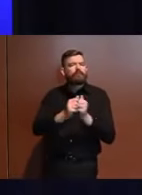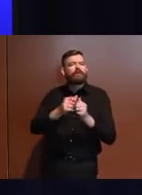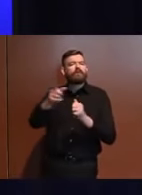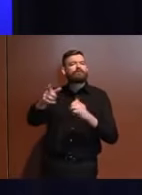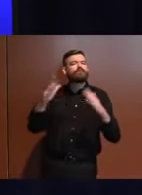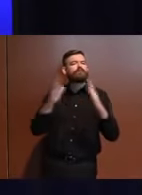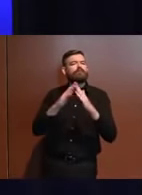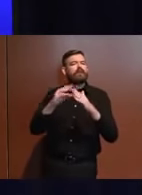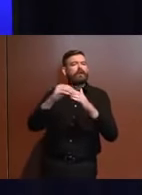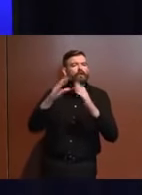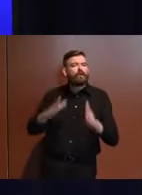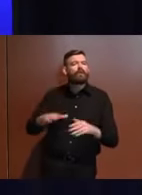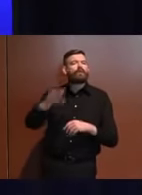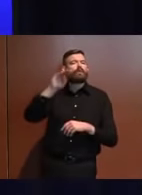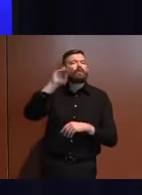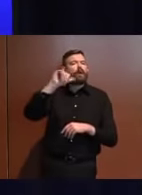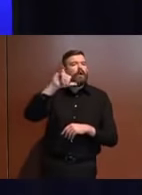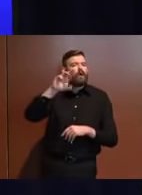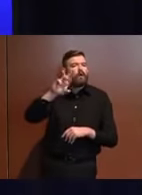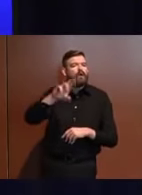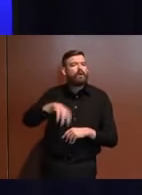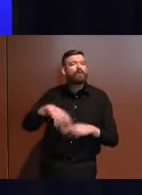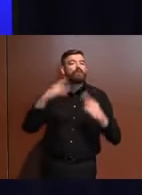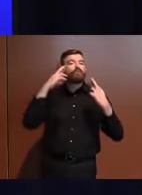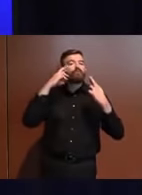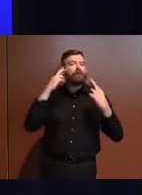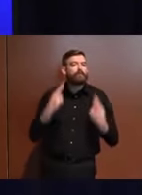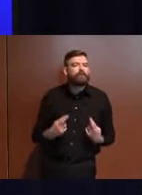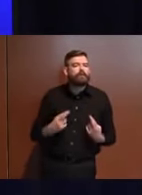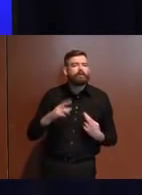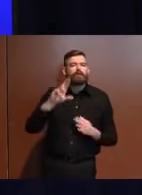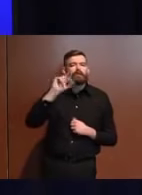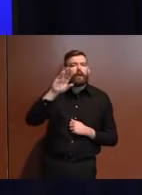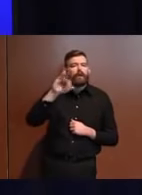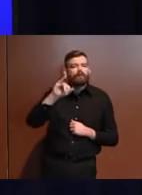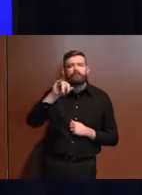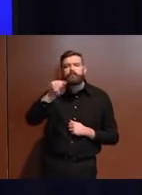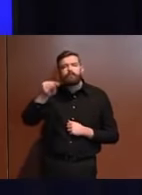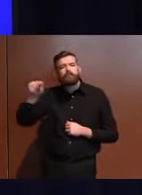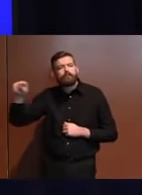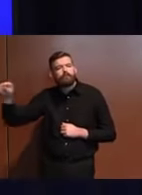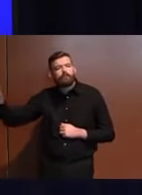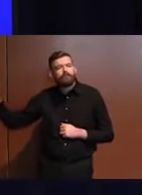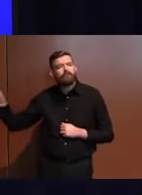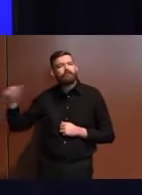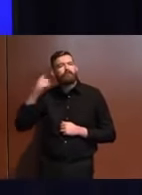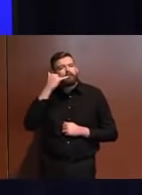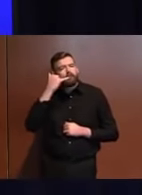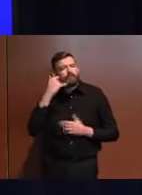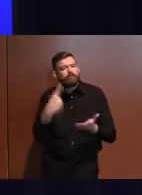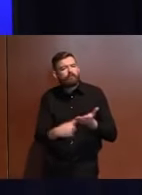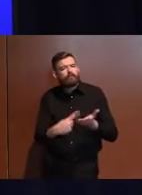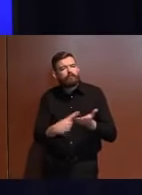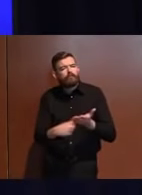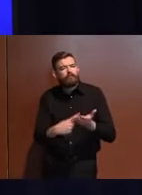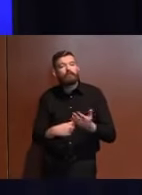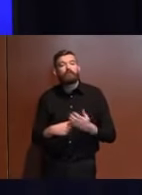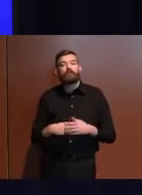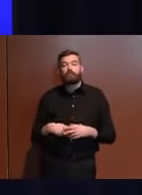Rabbi Cutler, a few other folks, and the Attorney General and I stressed to them,